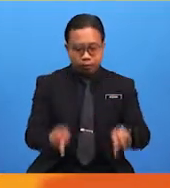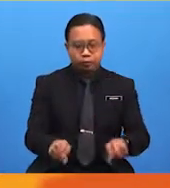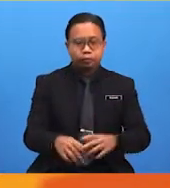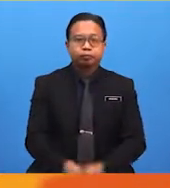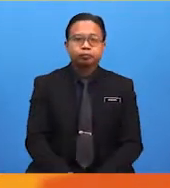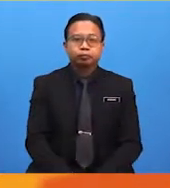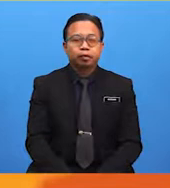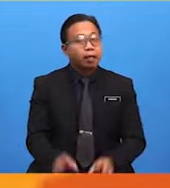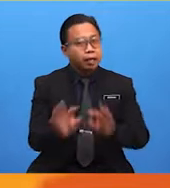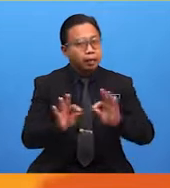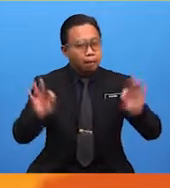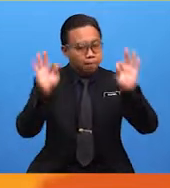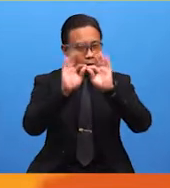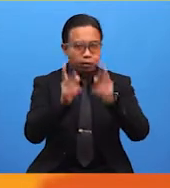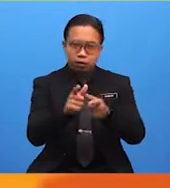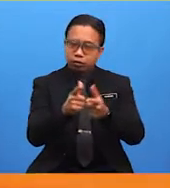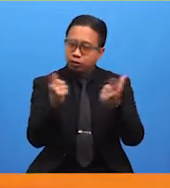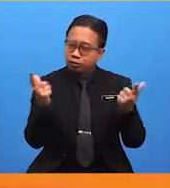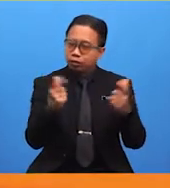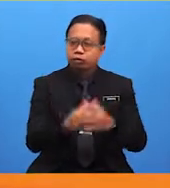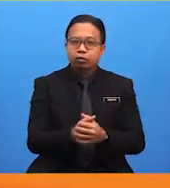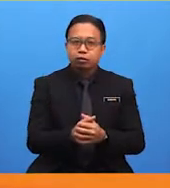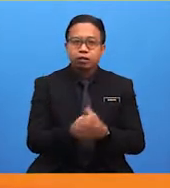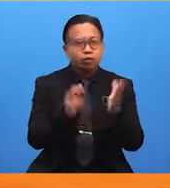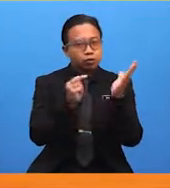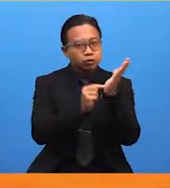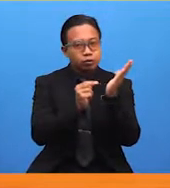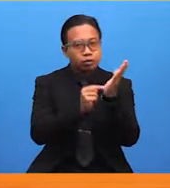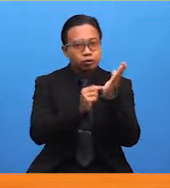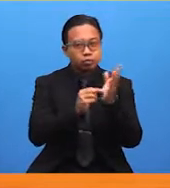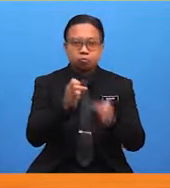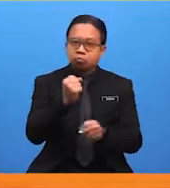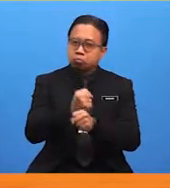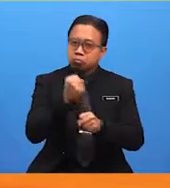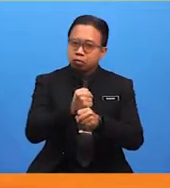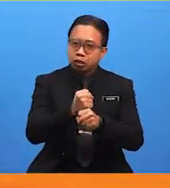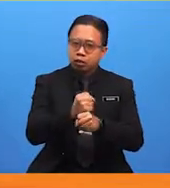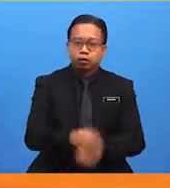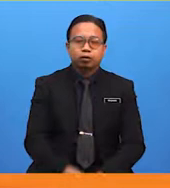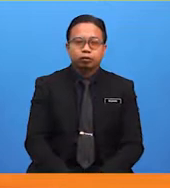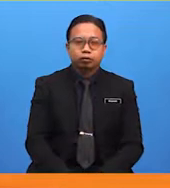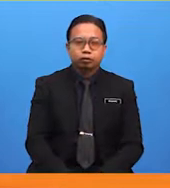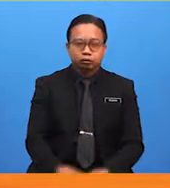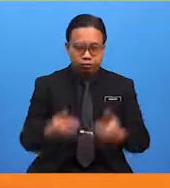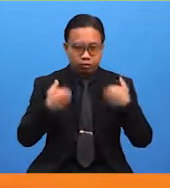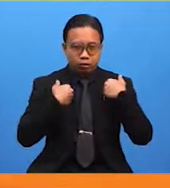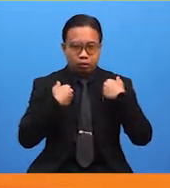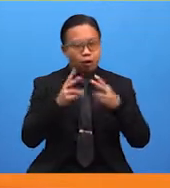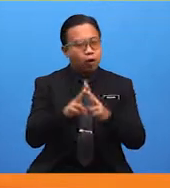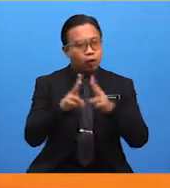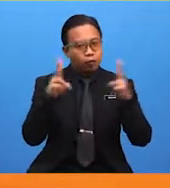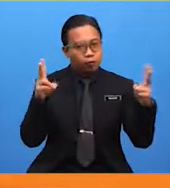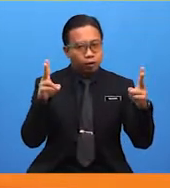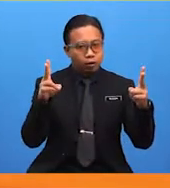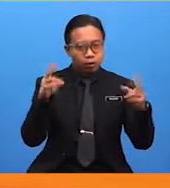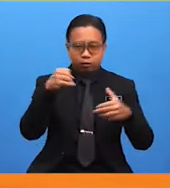an important difference is that nursing is a career that will still be very much